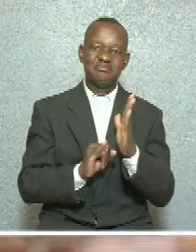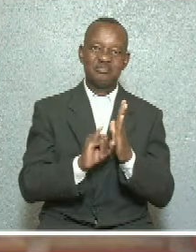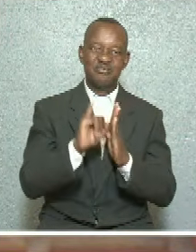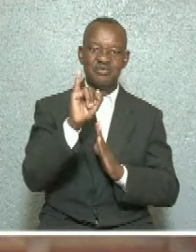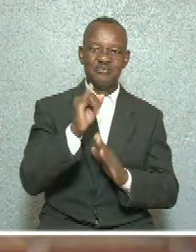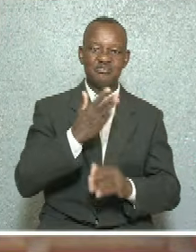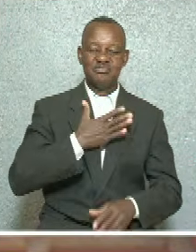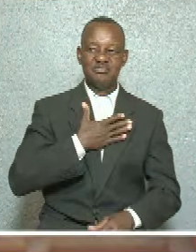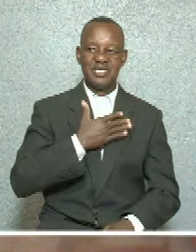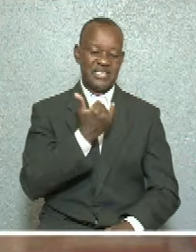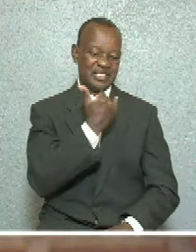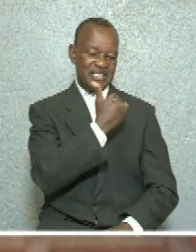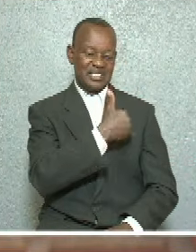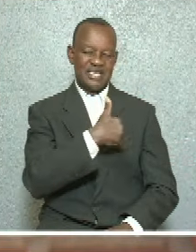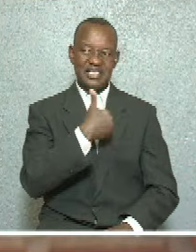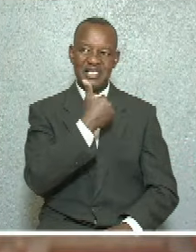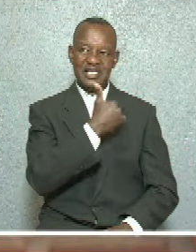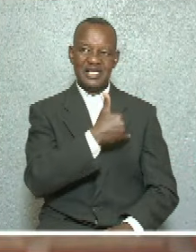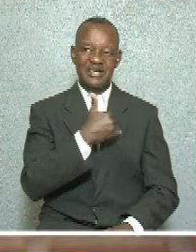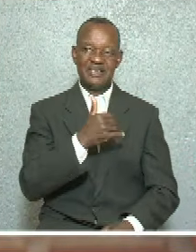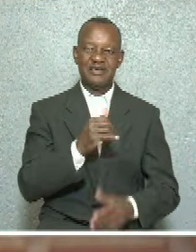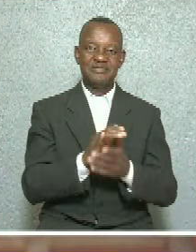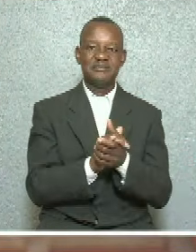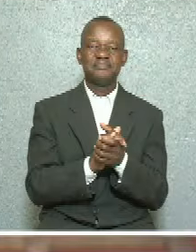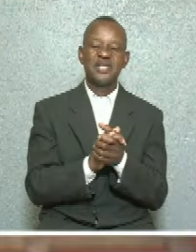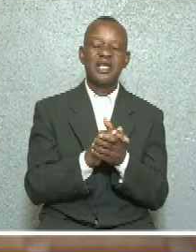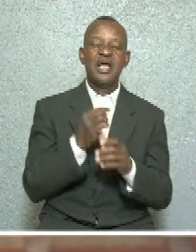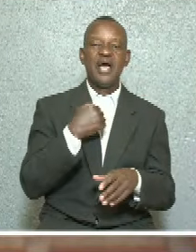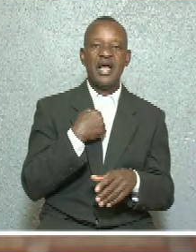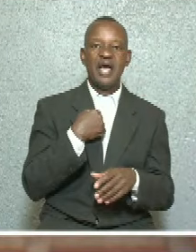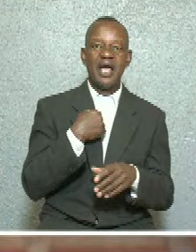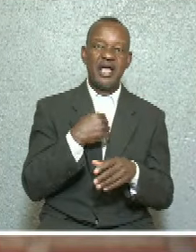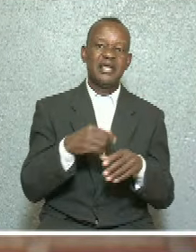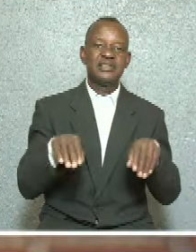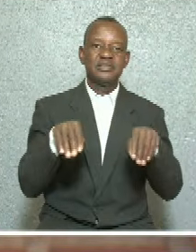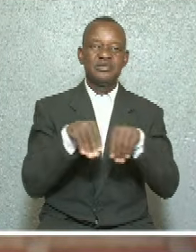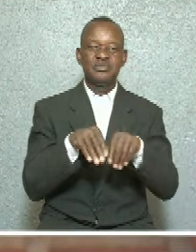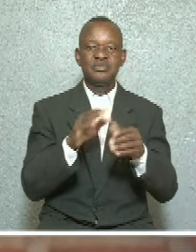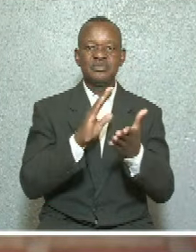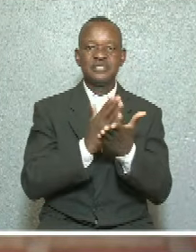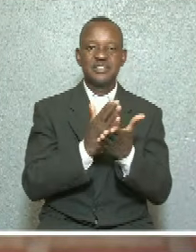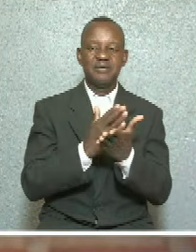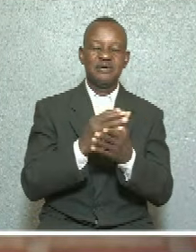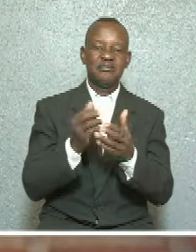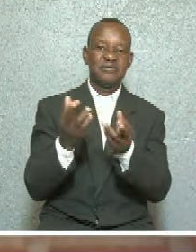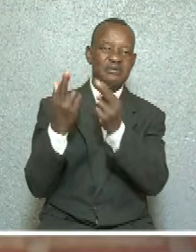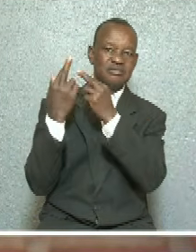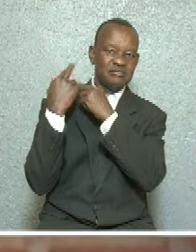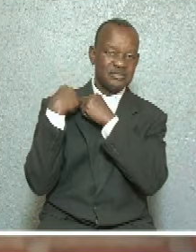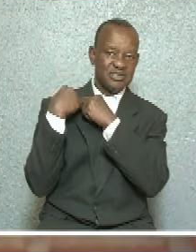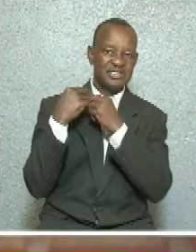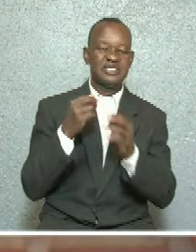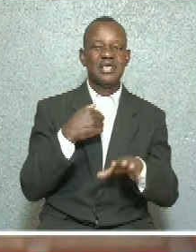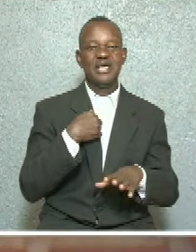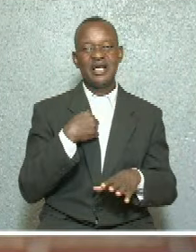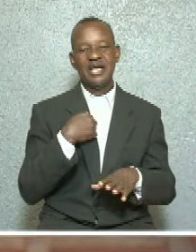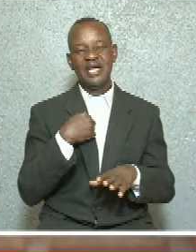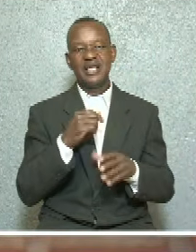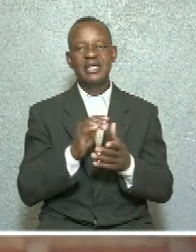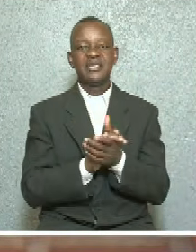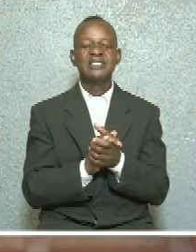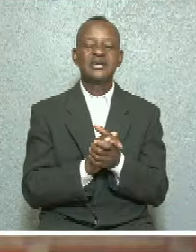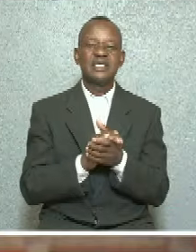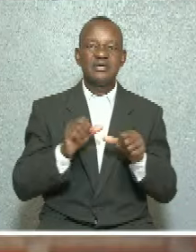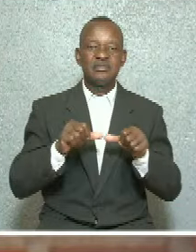I explained, some of the roles I had when I was in high school and at university. She supported me. She allowed me the